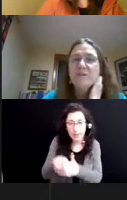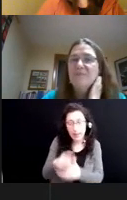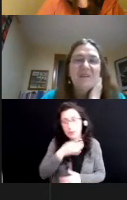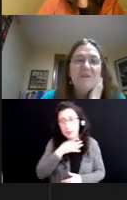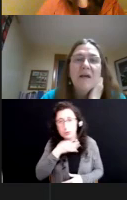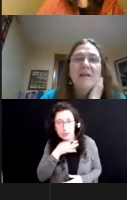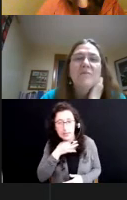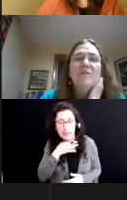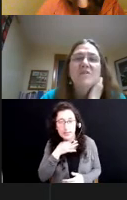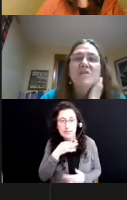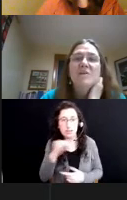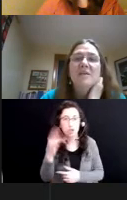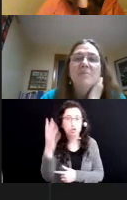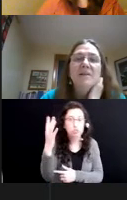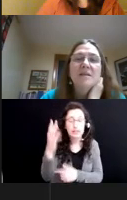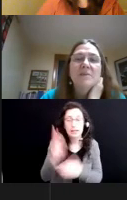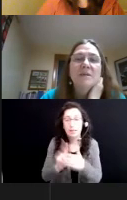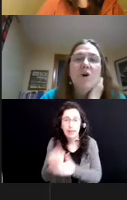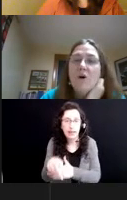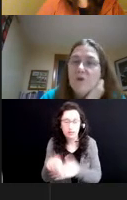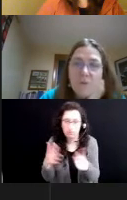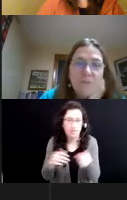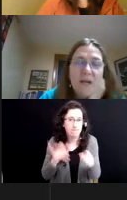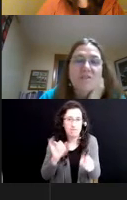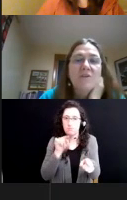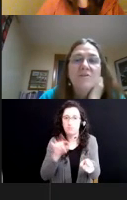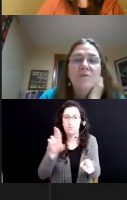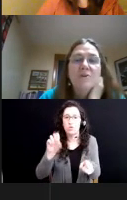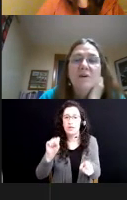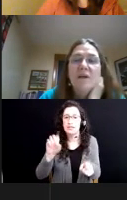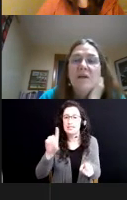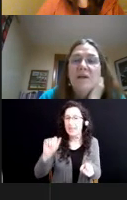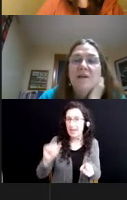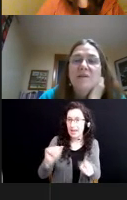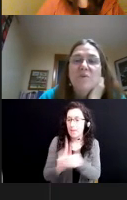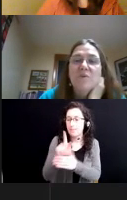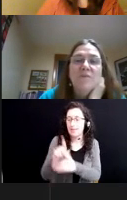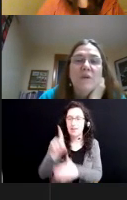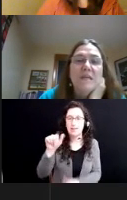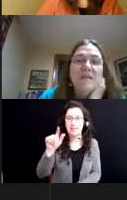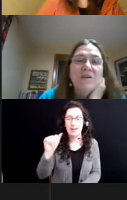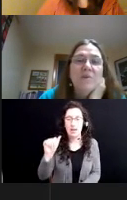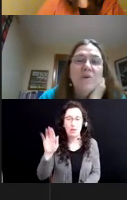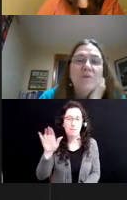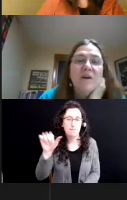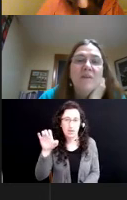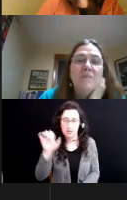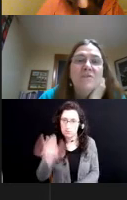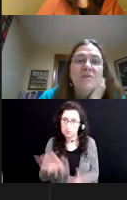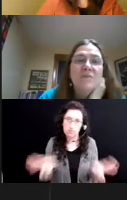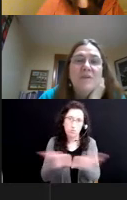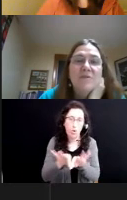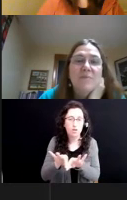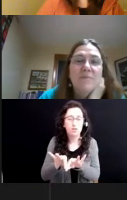anything, tree, plant, this USDA plants database, your tax dollars at work, tells you where weedy things are, where you would find